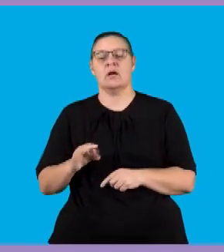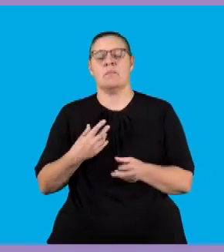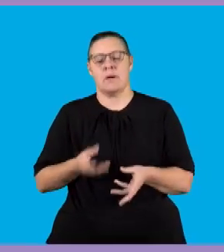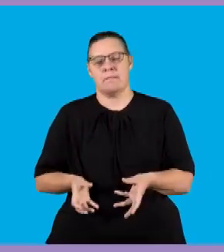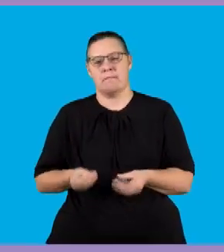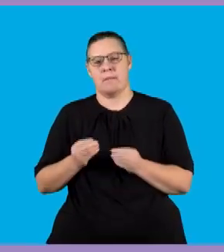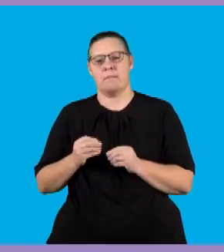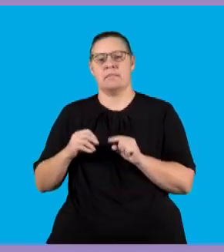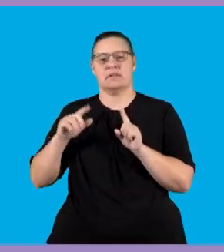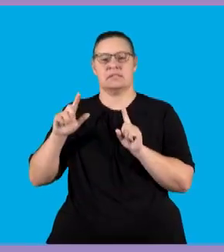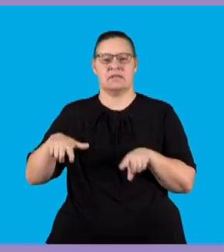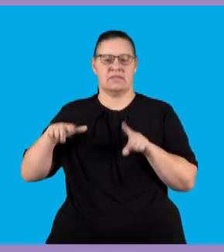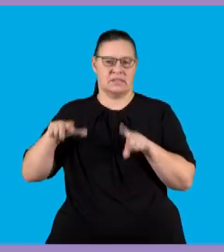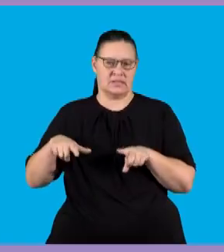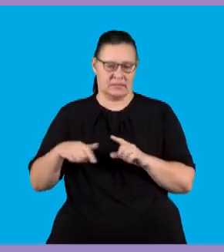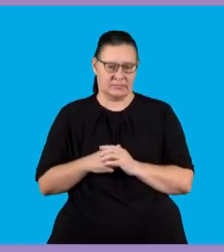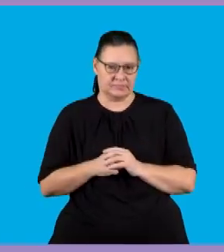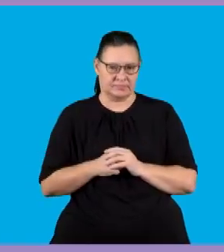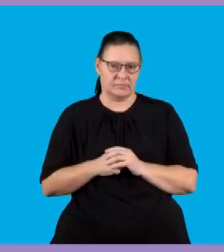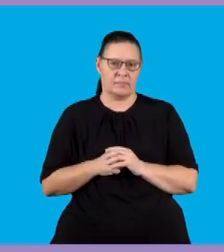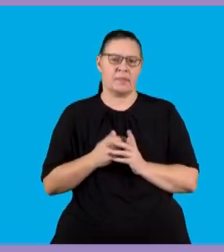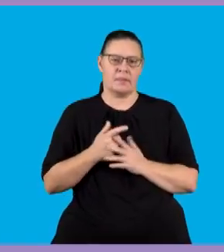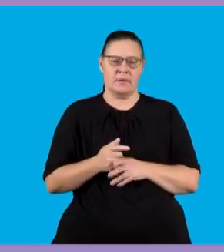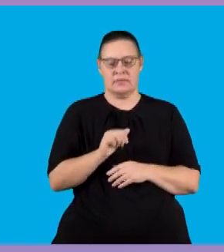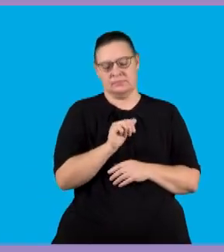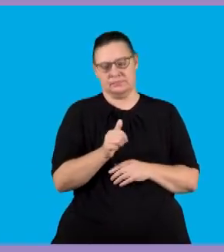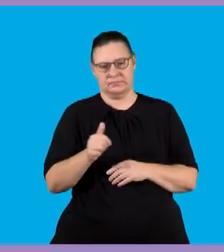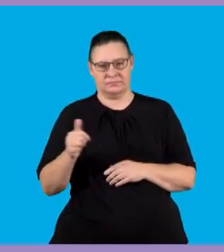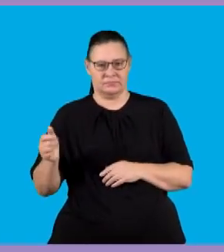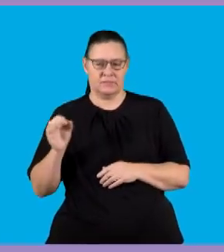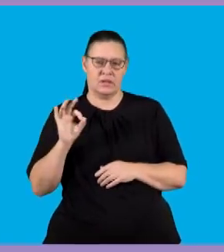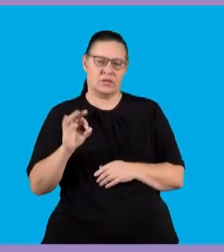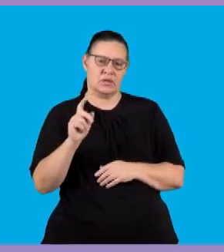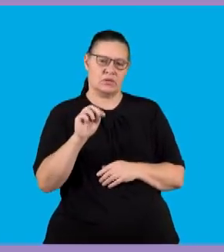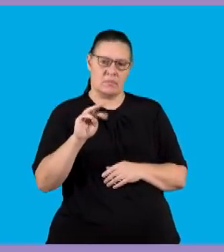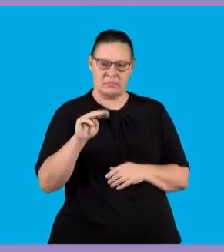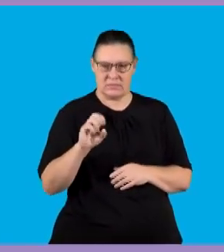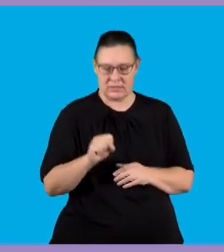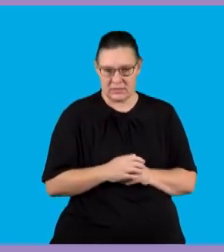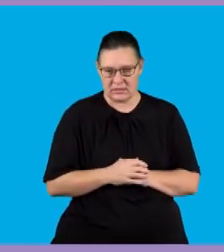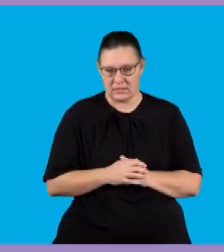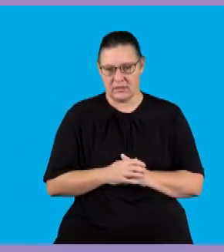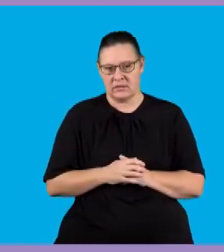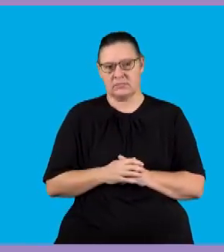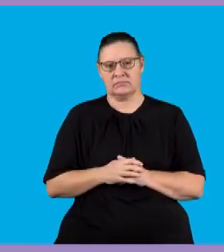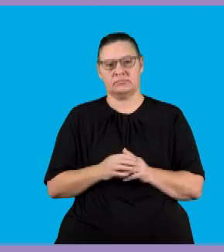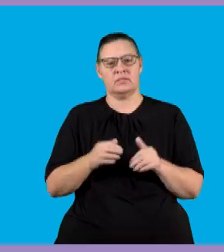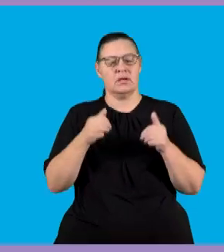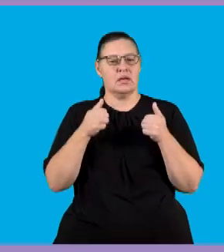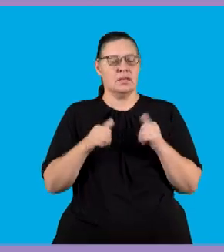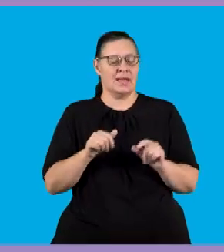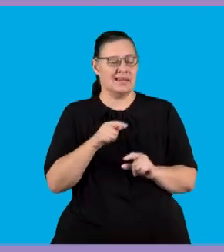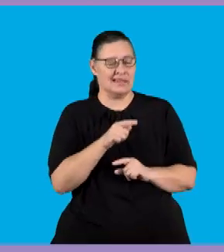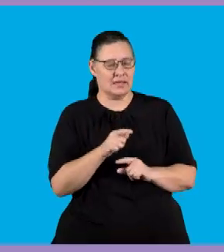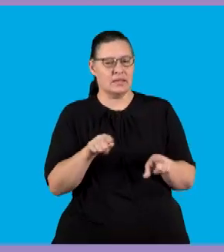3 again, which is going to give us our 17. And that is going to be the next 3 terms.